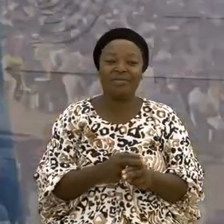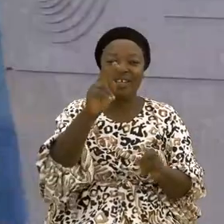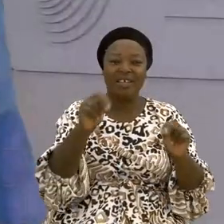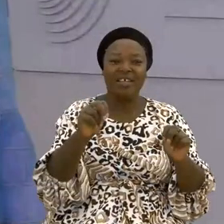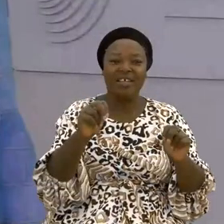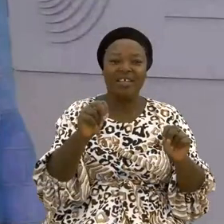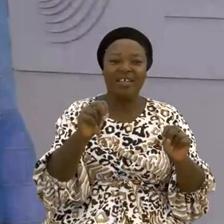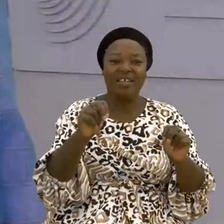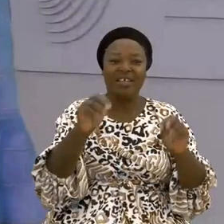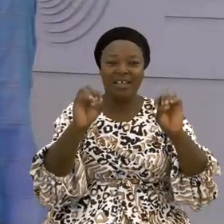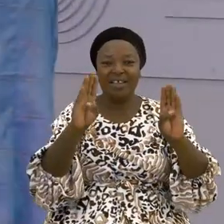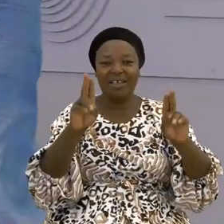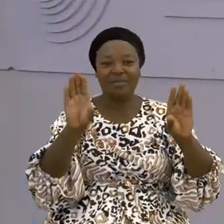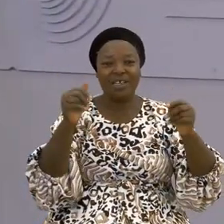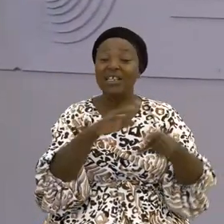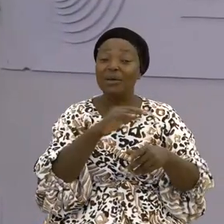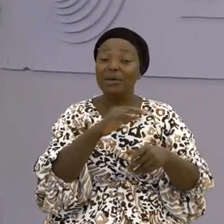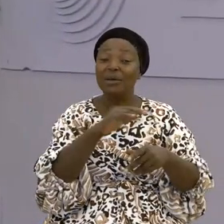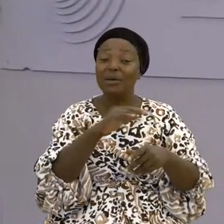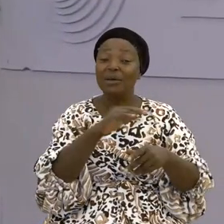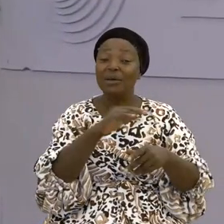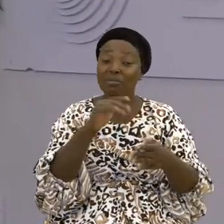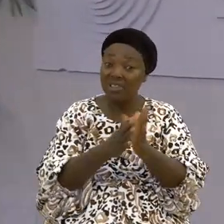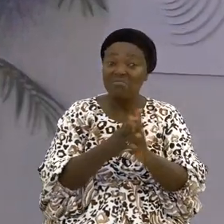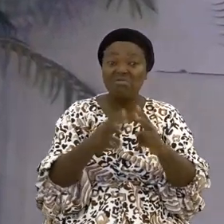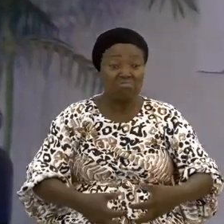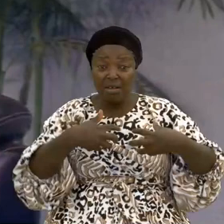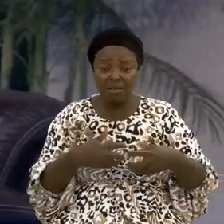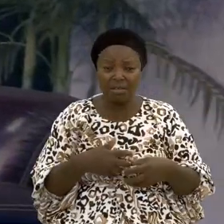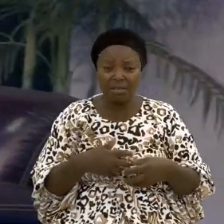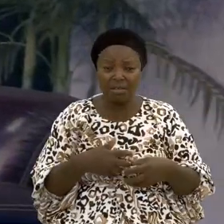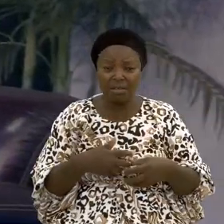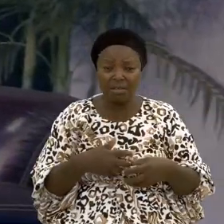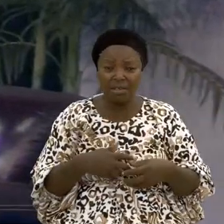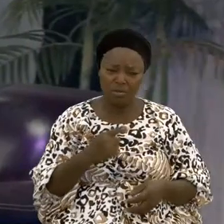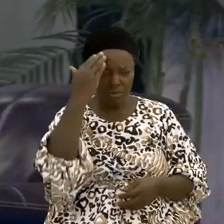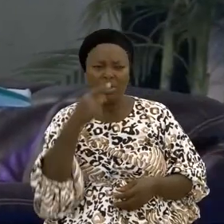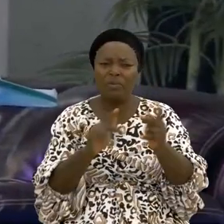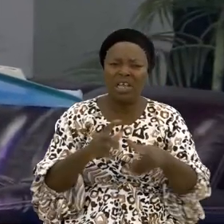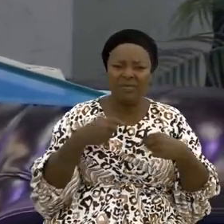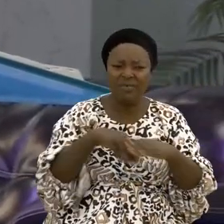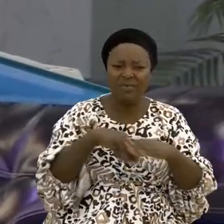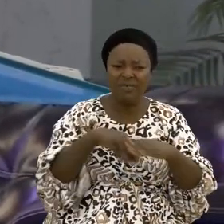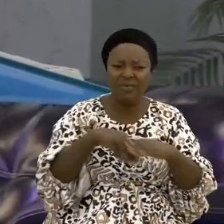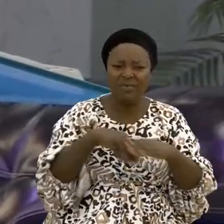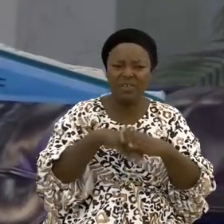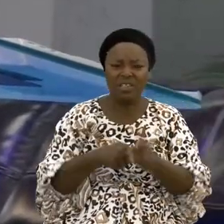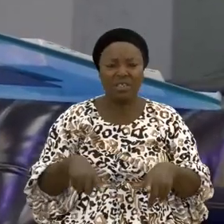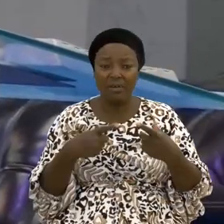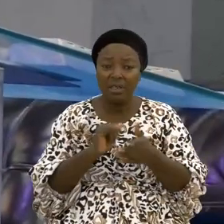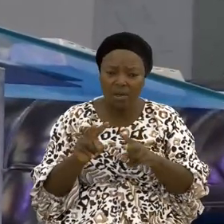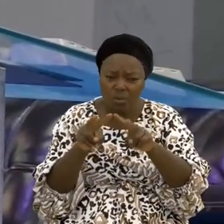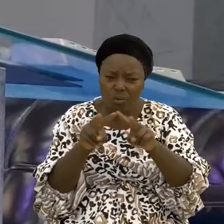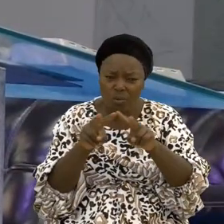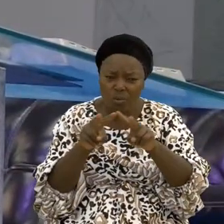Nebuchadnezzar became angry. You know, there are people that live in this life. They are not watching at the purpose